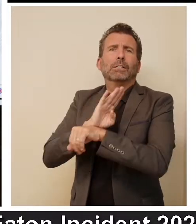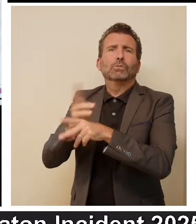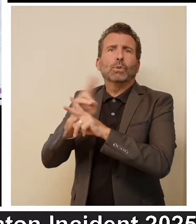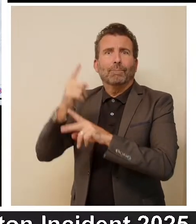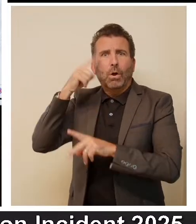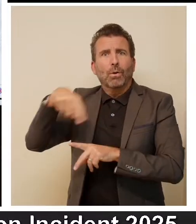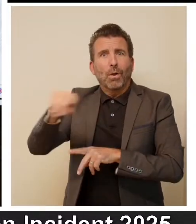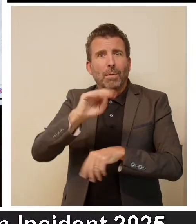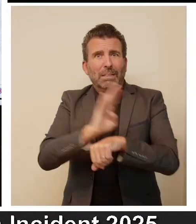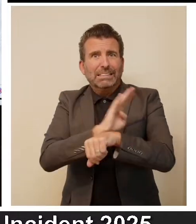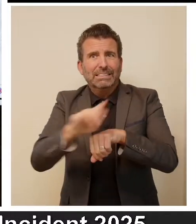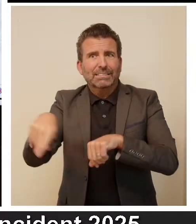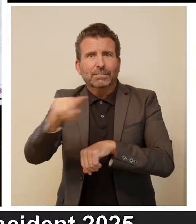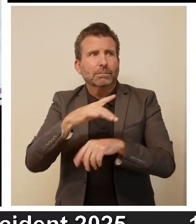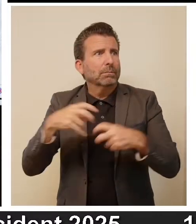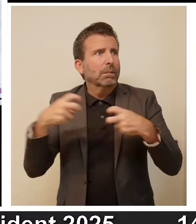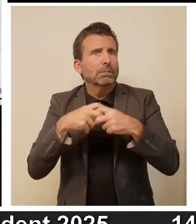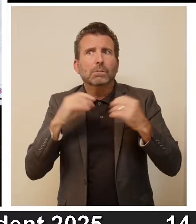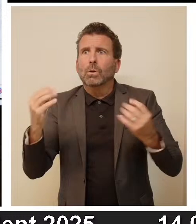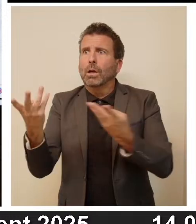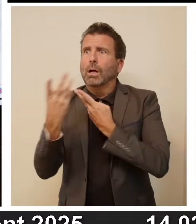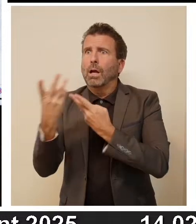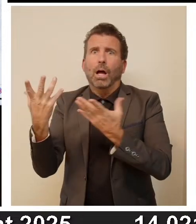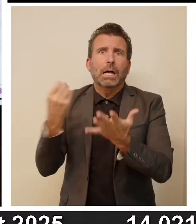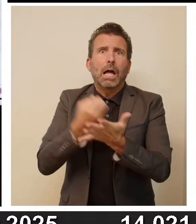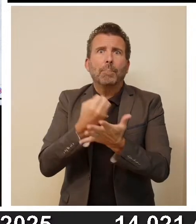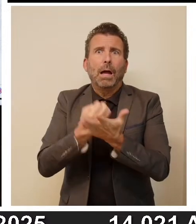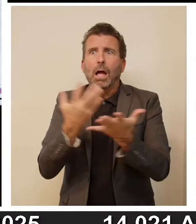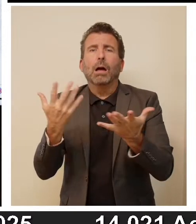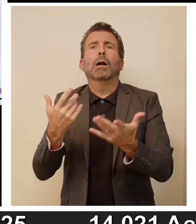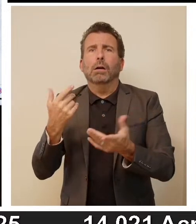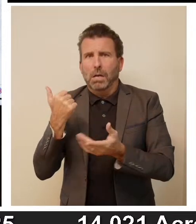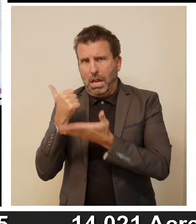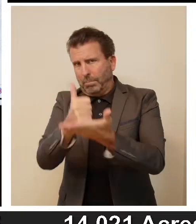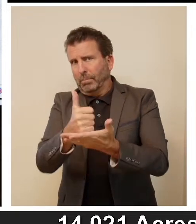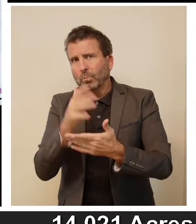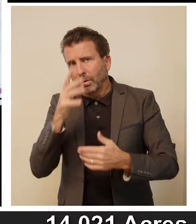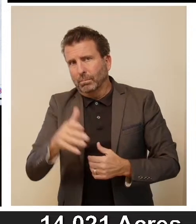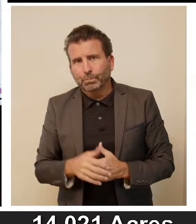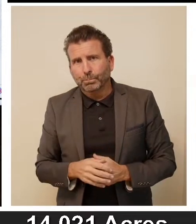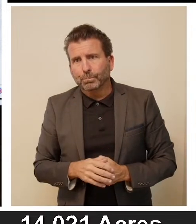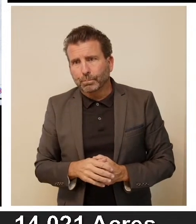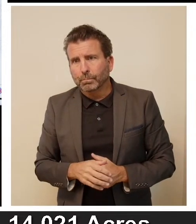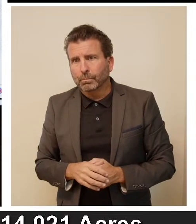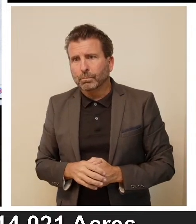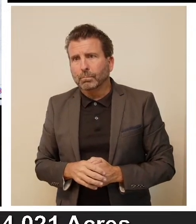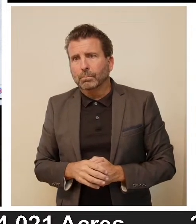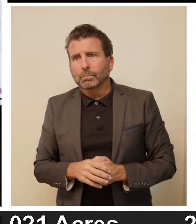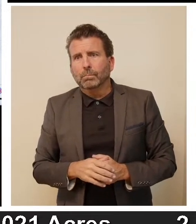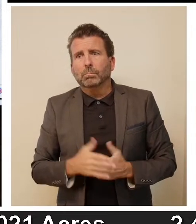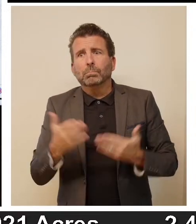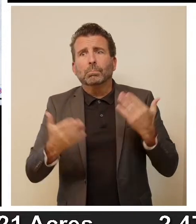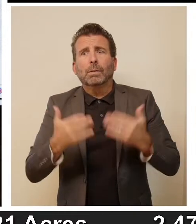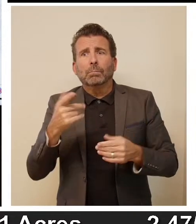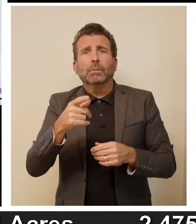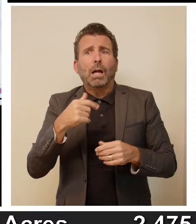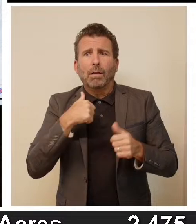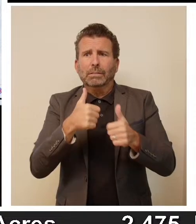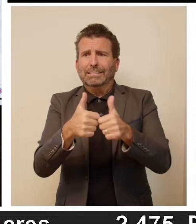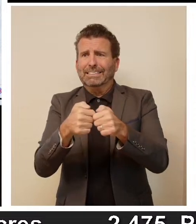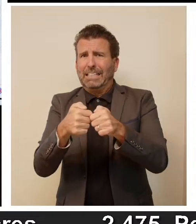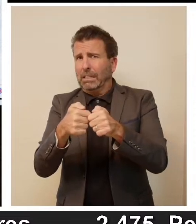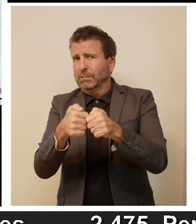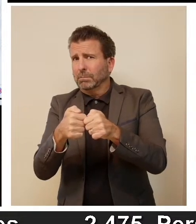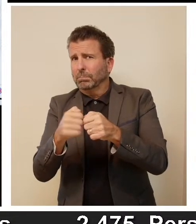Inspectors are out in the field, and you may receive a phone call from an inspector or a text message from an inspector. Please be sure